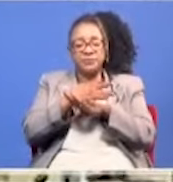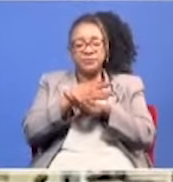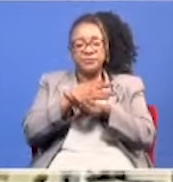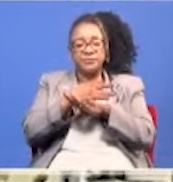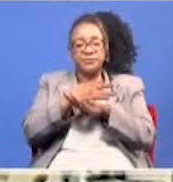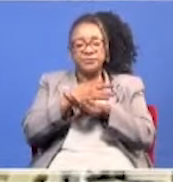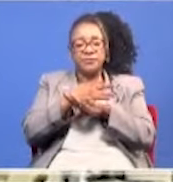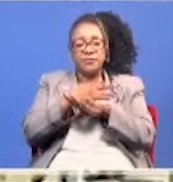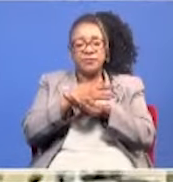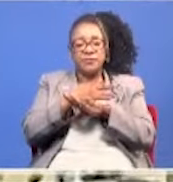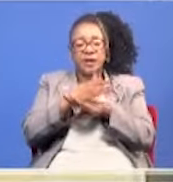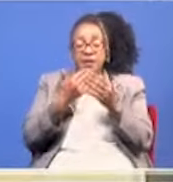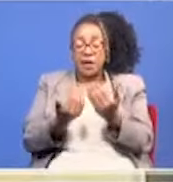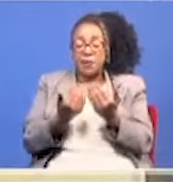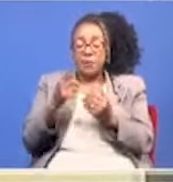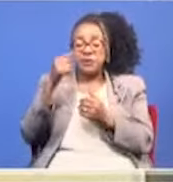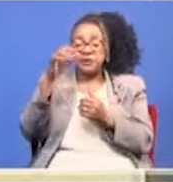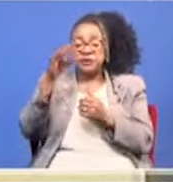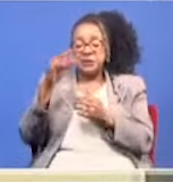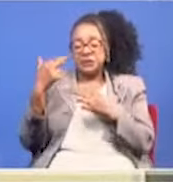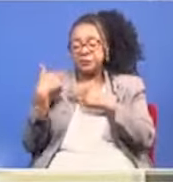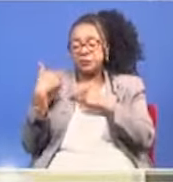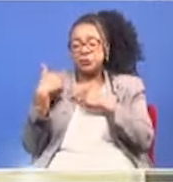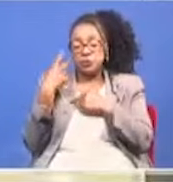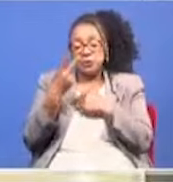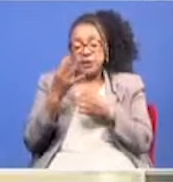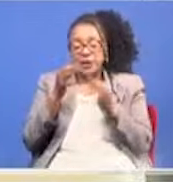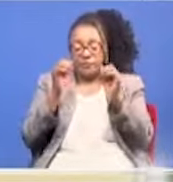The ball is now in the Teacher Service Commission's court to see if they